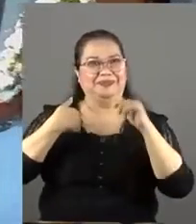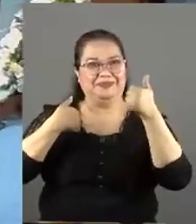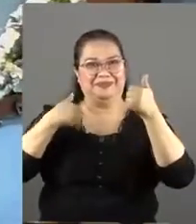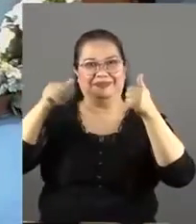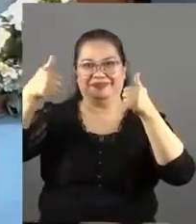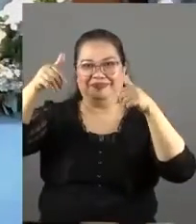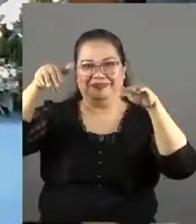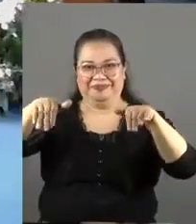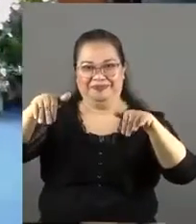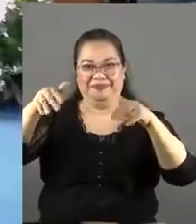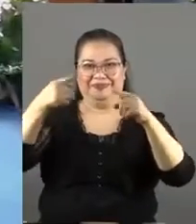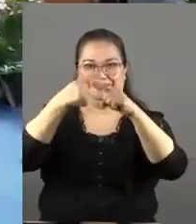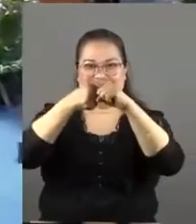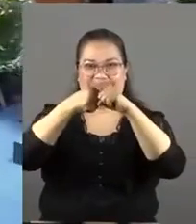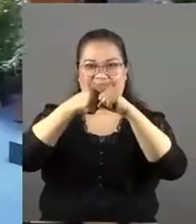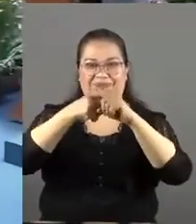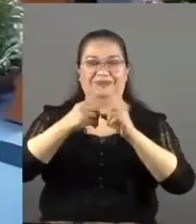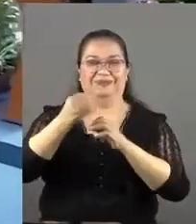times 10,000?